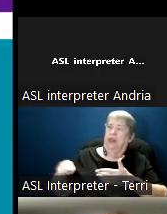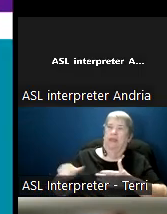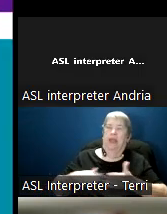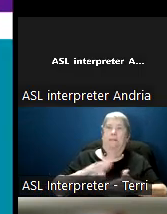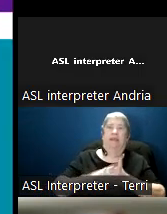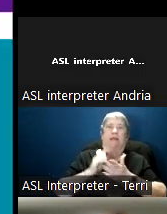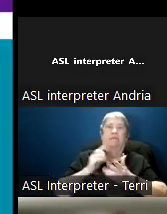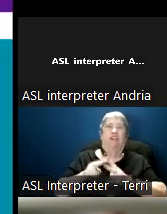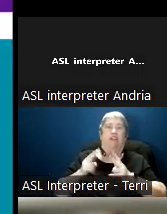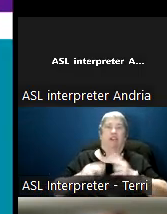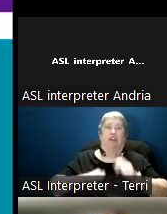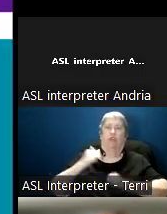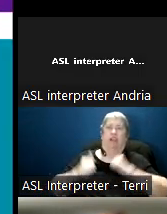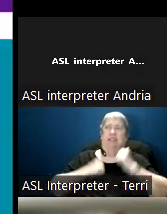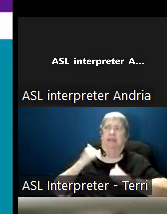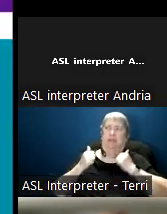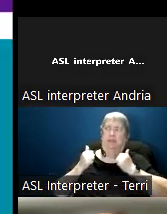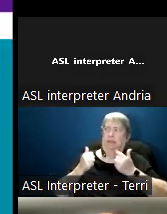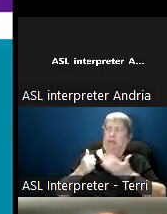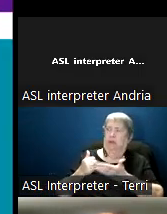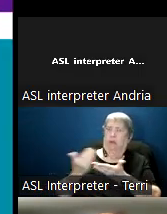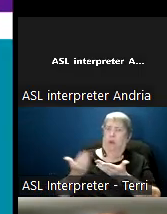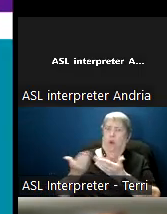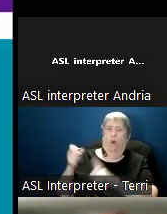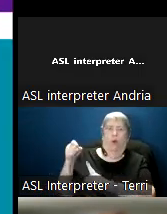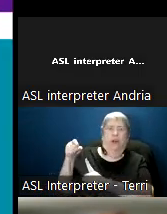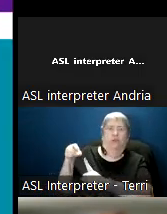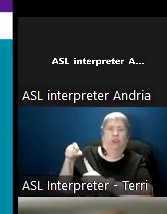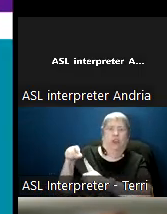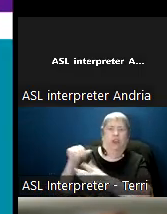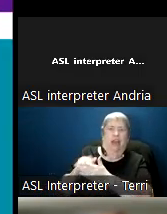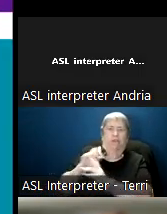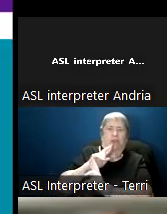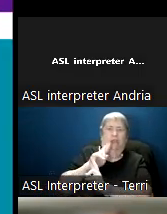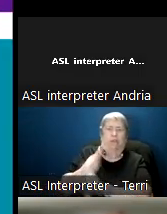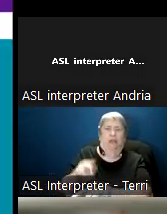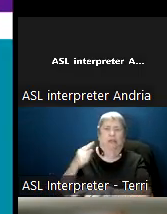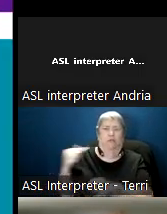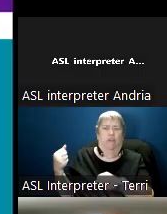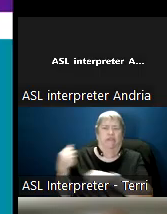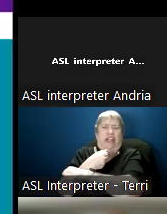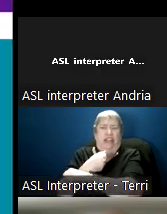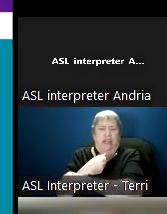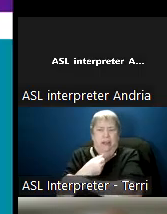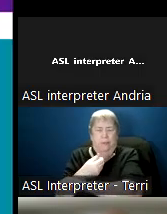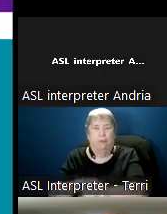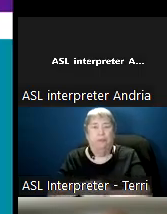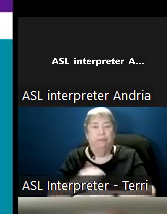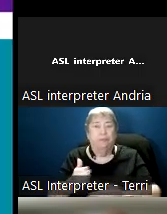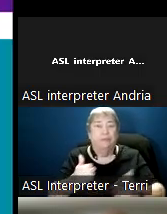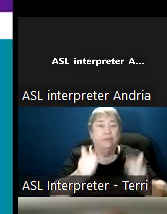towards you. What was the last thing you said? What might have triggered that fight response? Keep the conversation open.